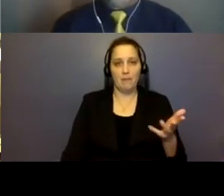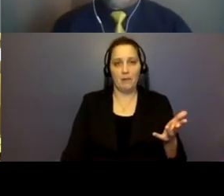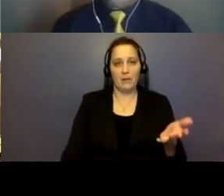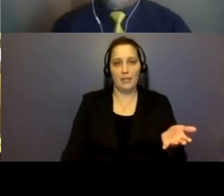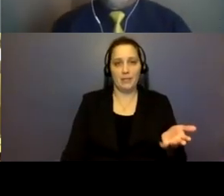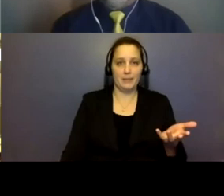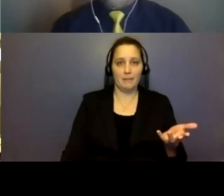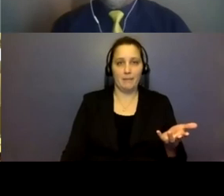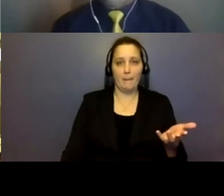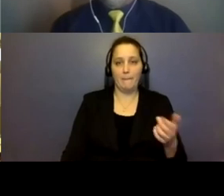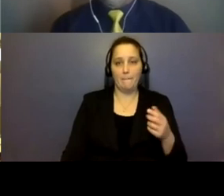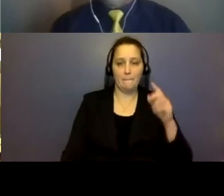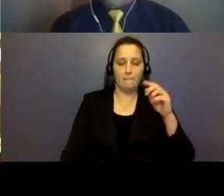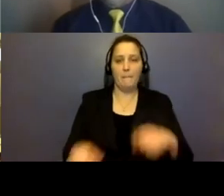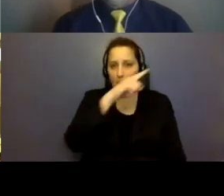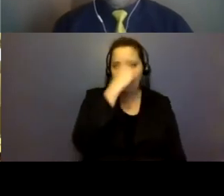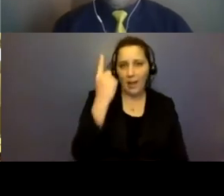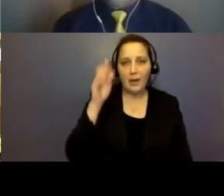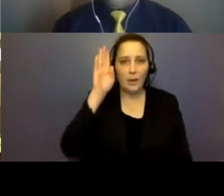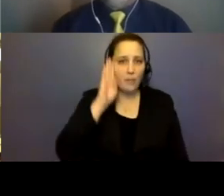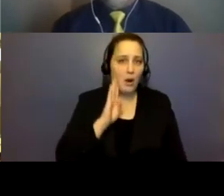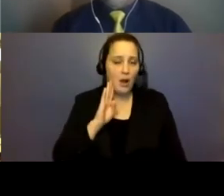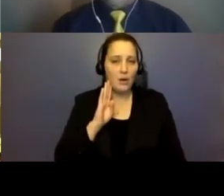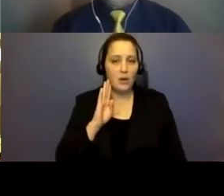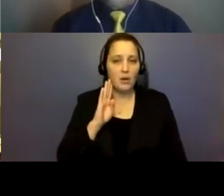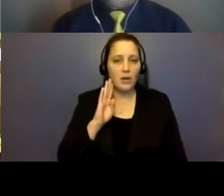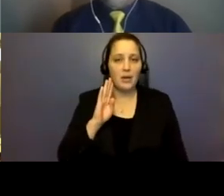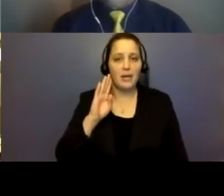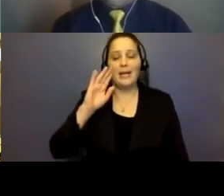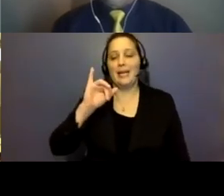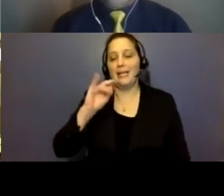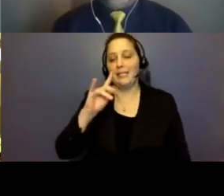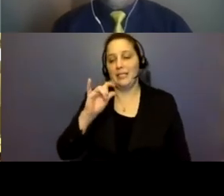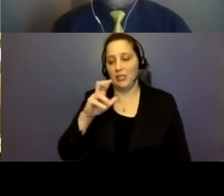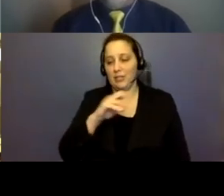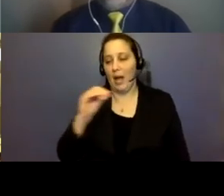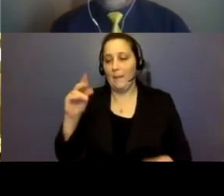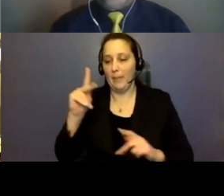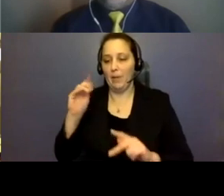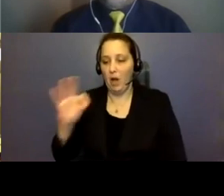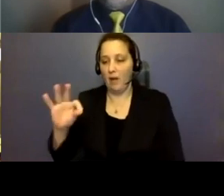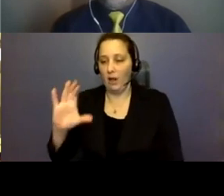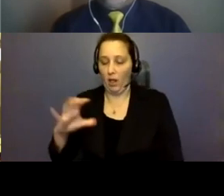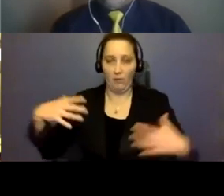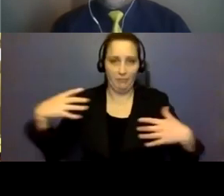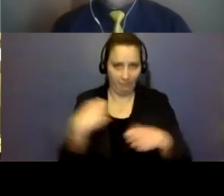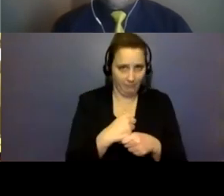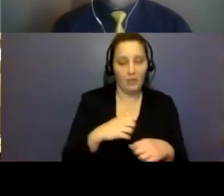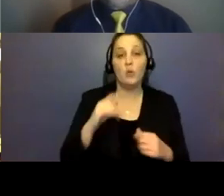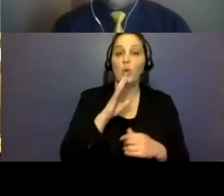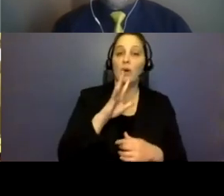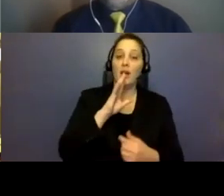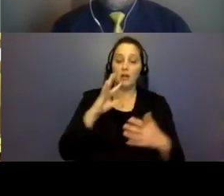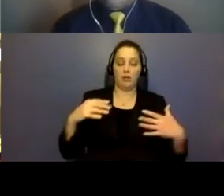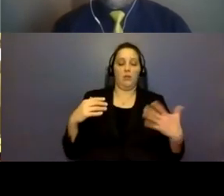it's Black, Brown, and people of color. Oh, Black, Brown, Indigenous, and people of color. And so, you know, when we have these conversations, it's a